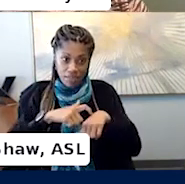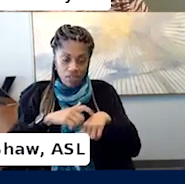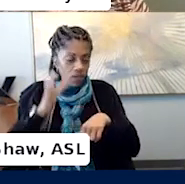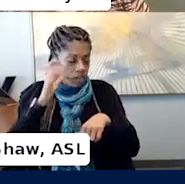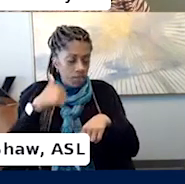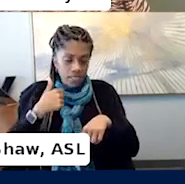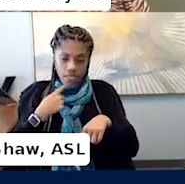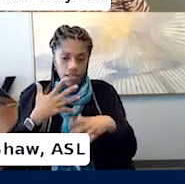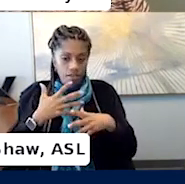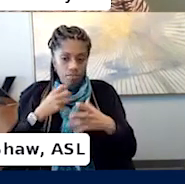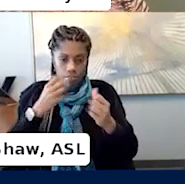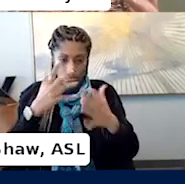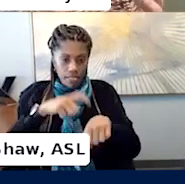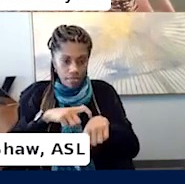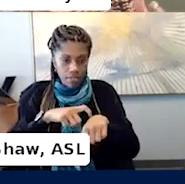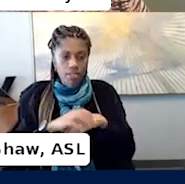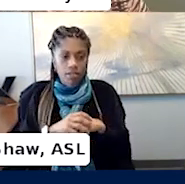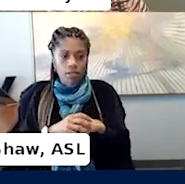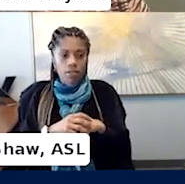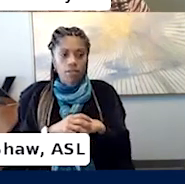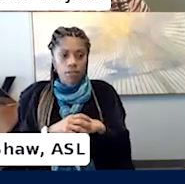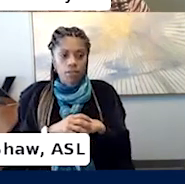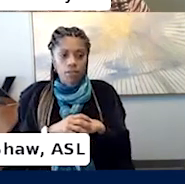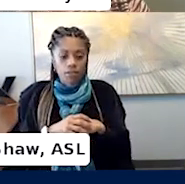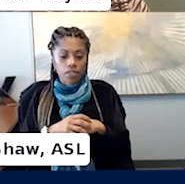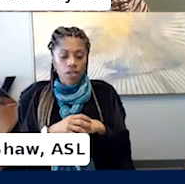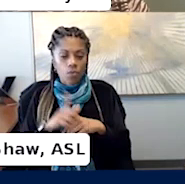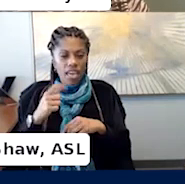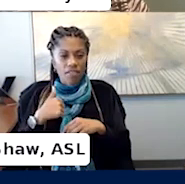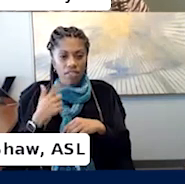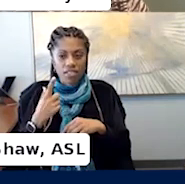all the time, it's manufactured urgency.